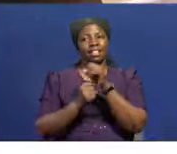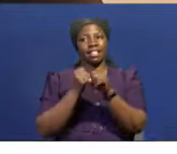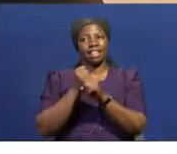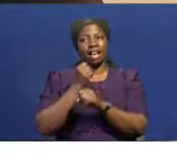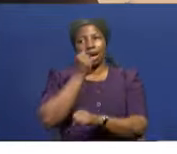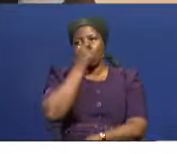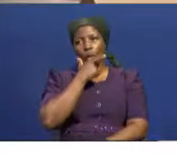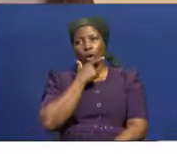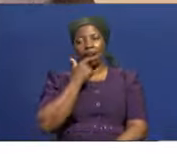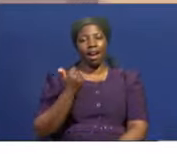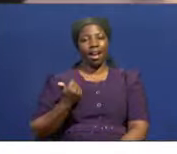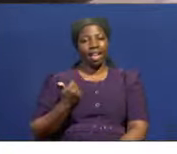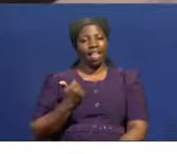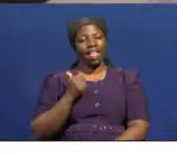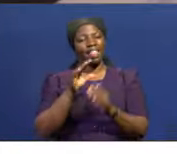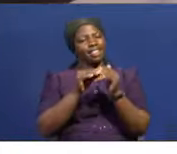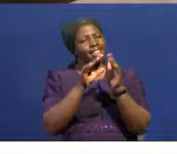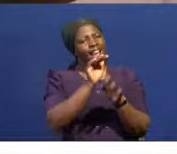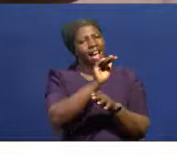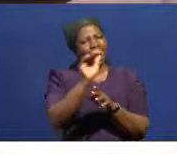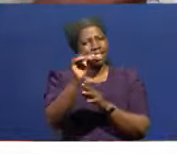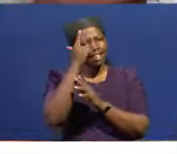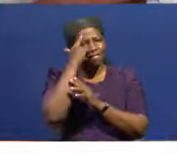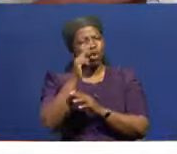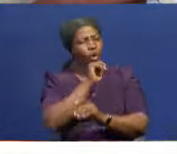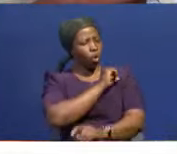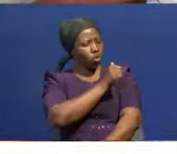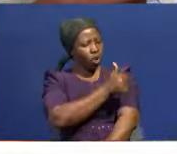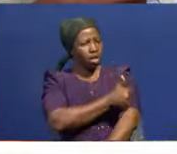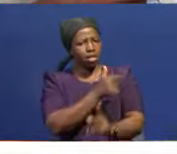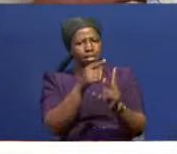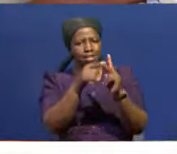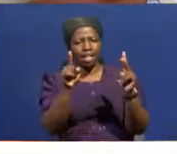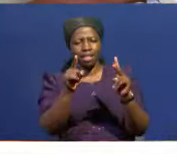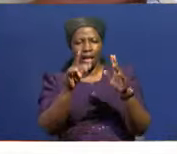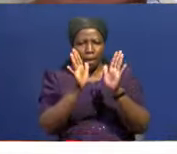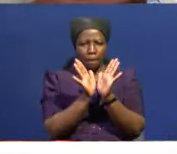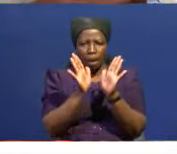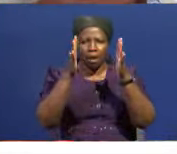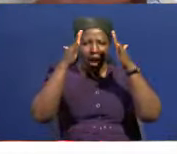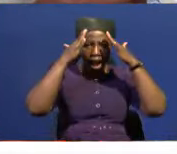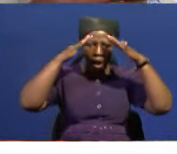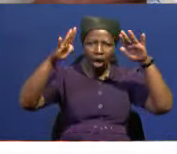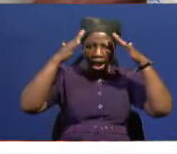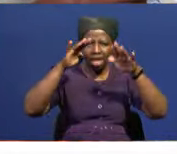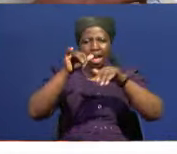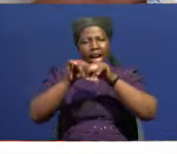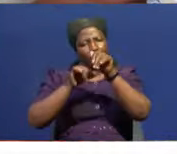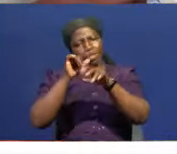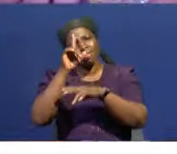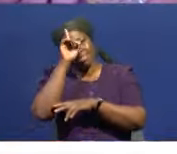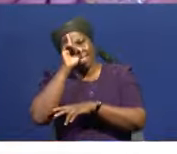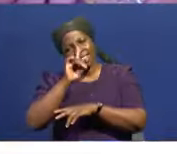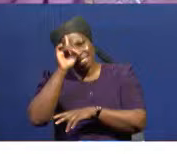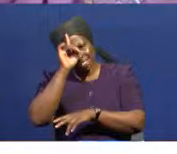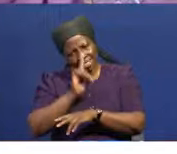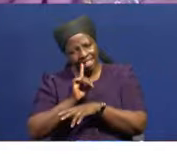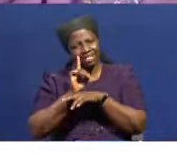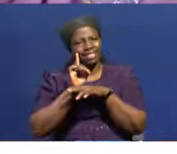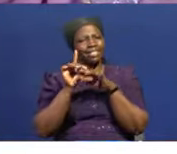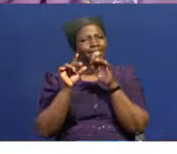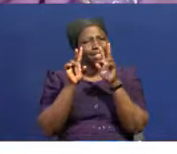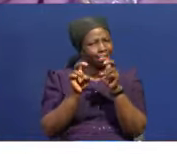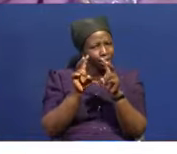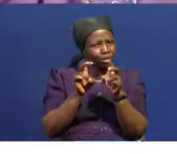The leaders are calling on the relevant authorities to initiate public awareness campaigns on the serious implications of early